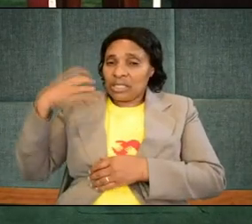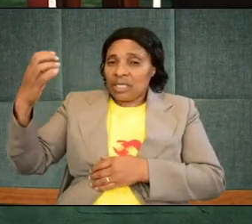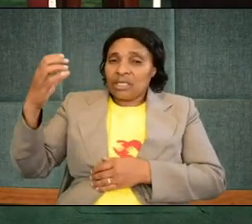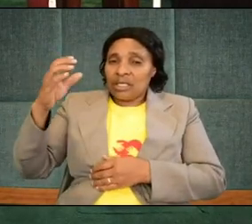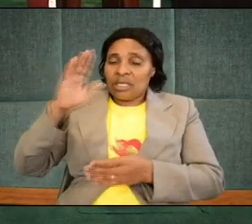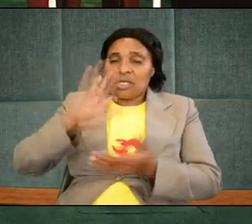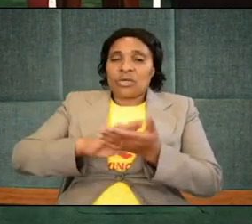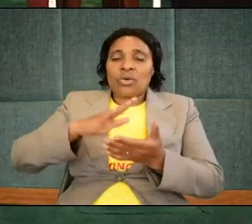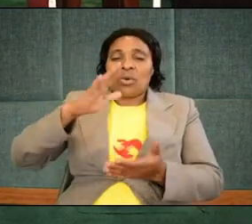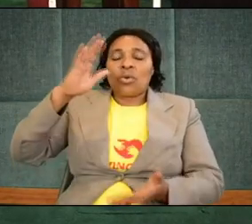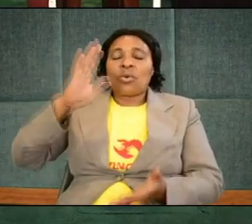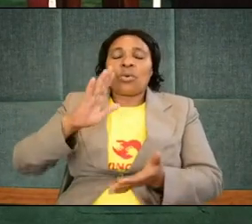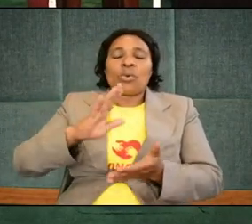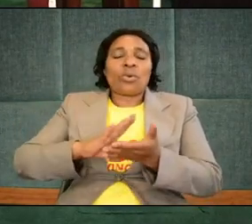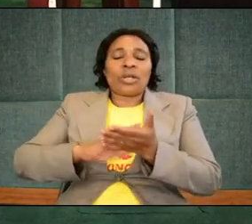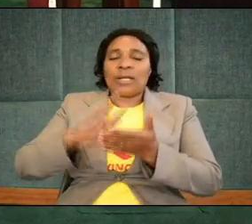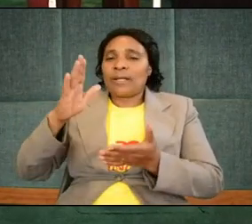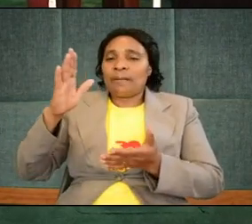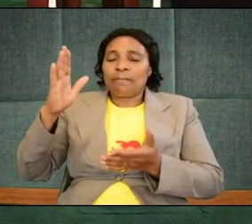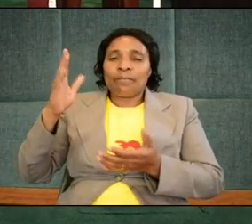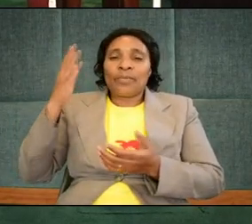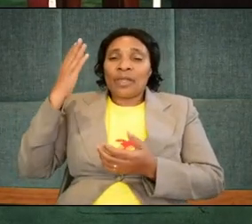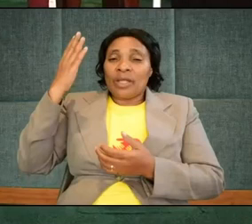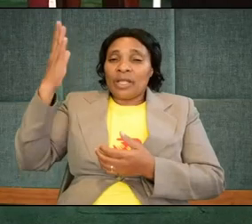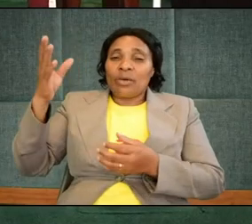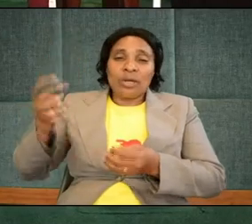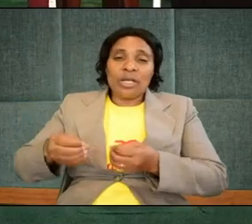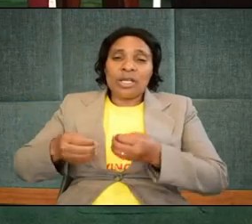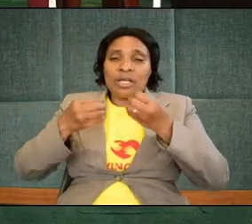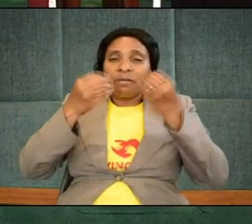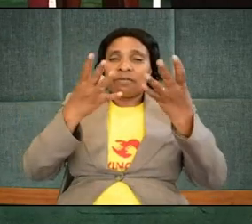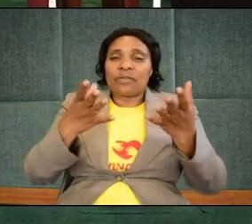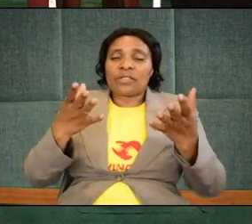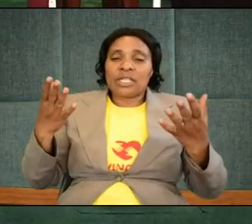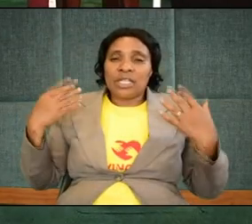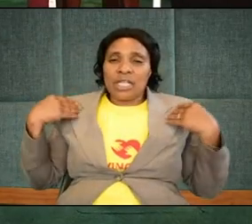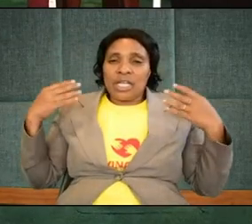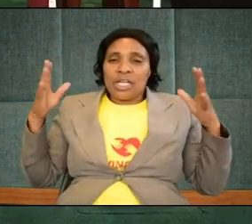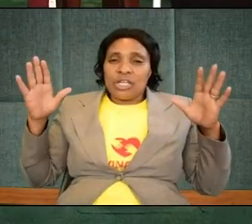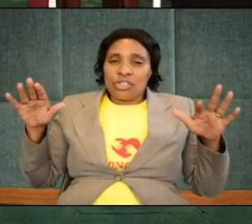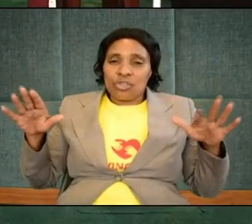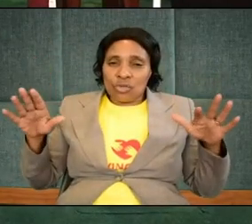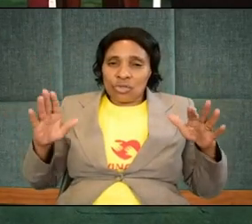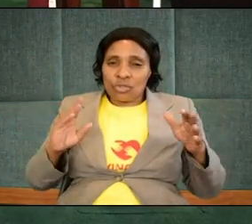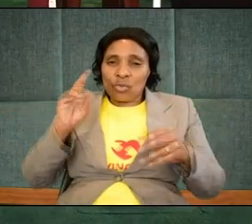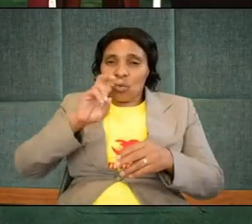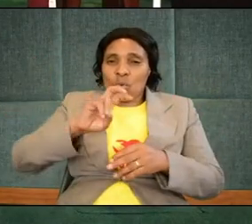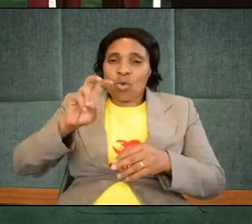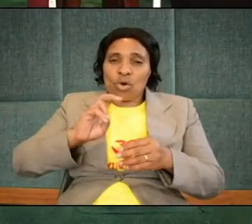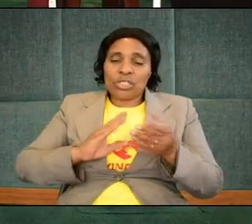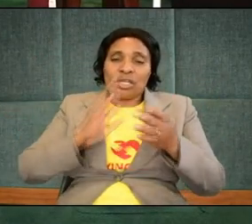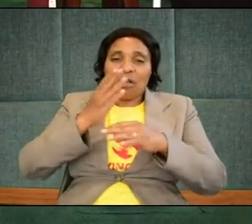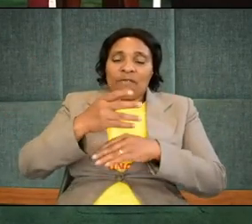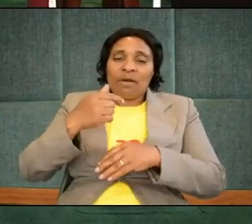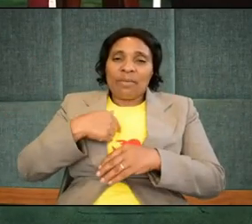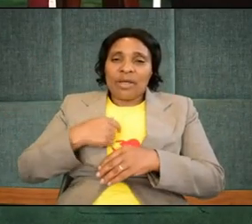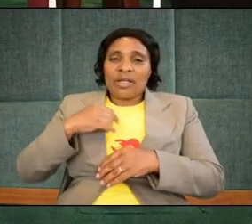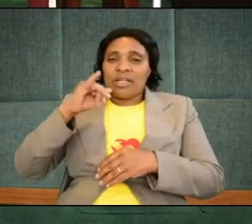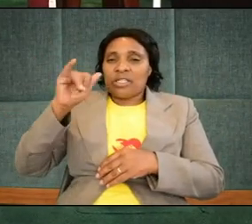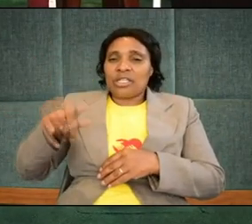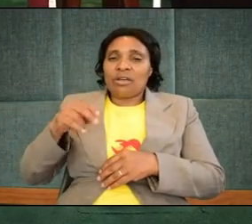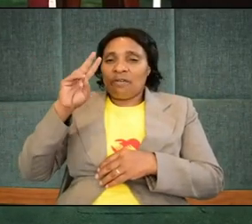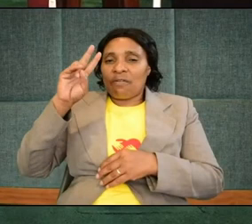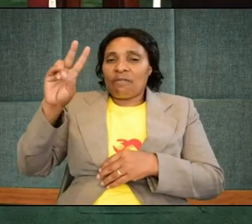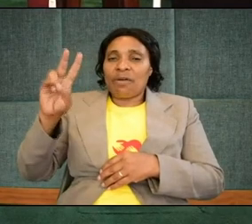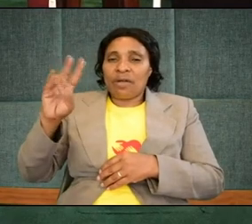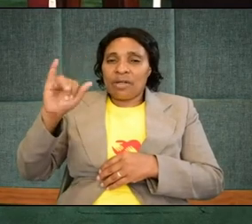in glory. He will give his angels charge over me. Jehovah Jireh